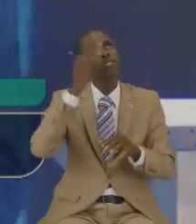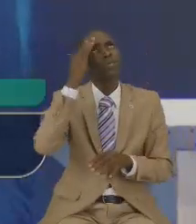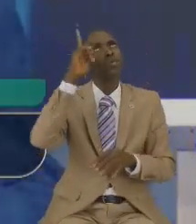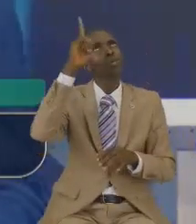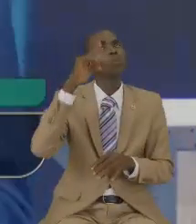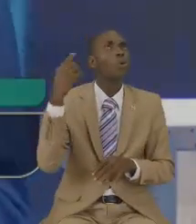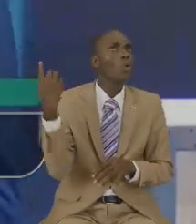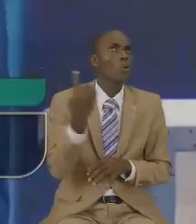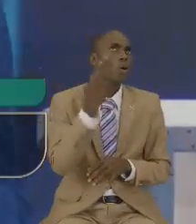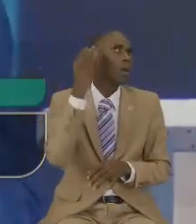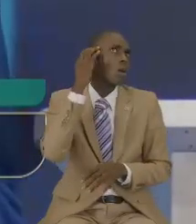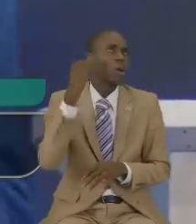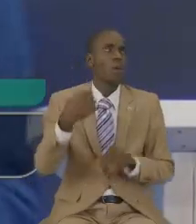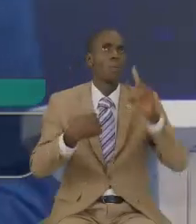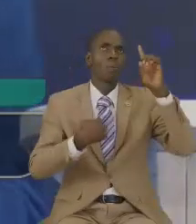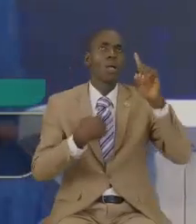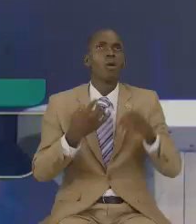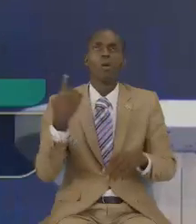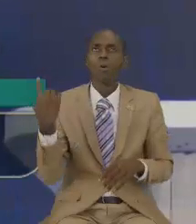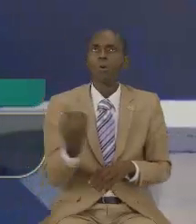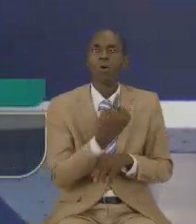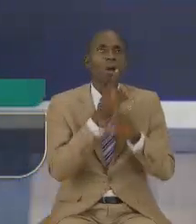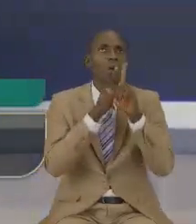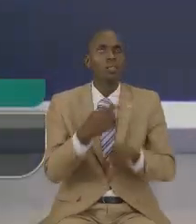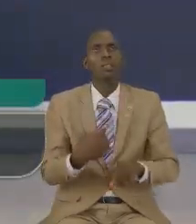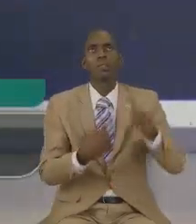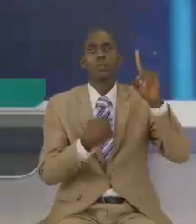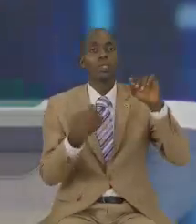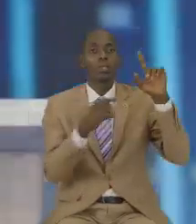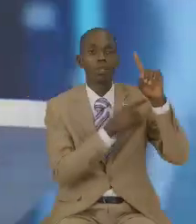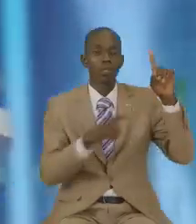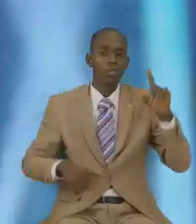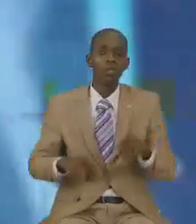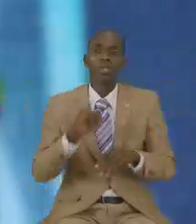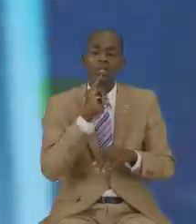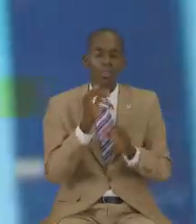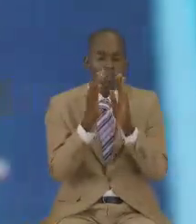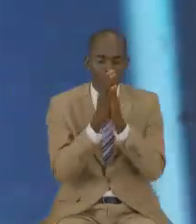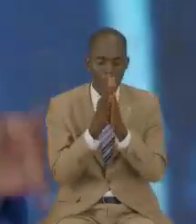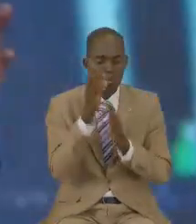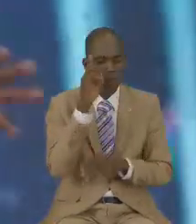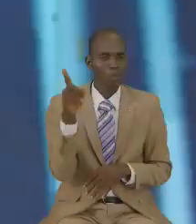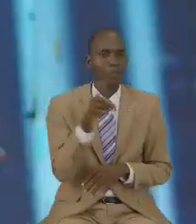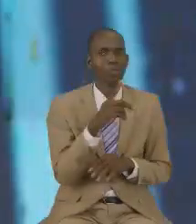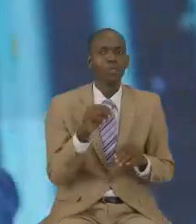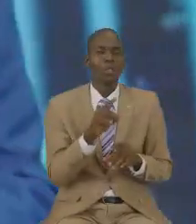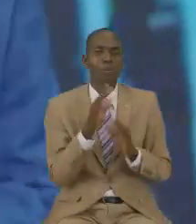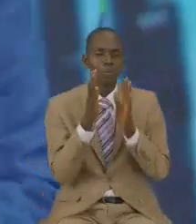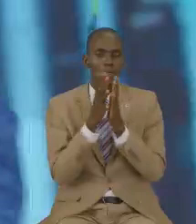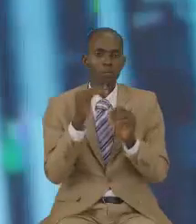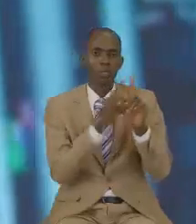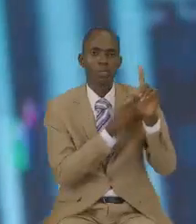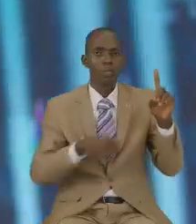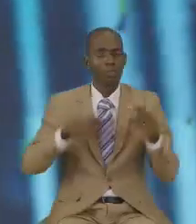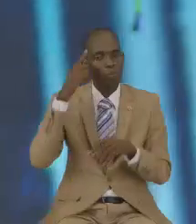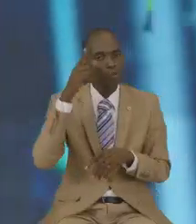always hear me. And you always answer me. The Lord is praying for you. And the prayer of the Lord for you